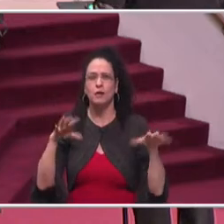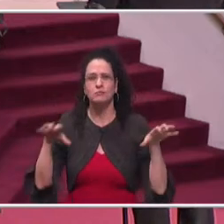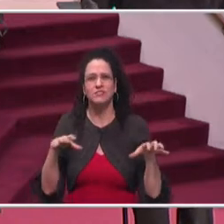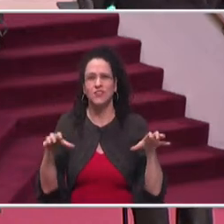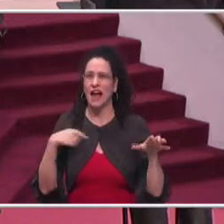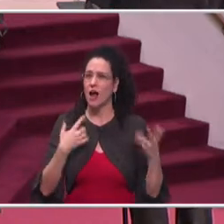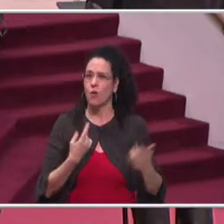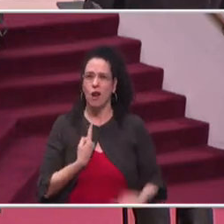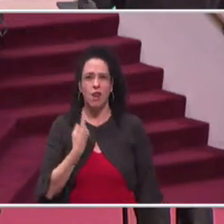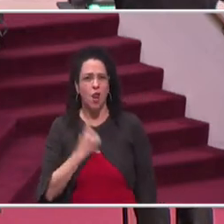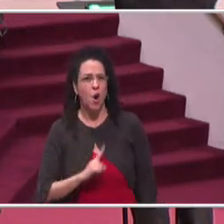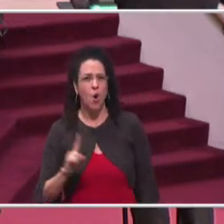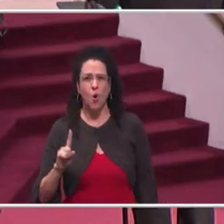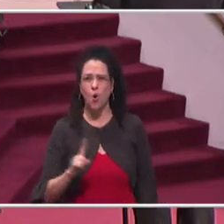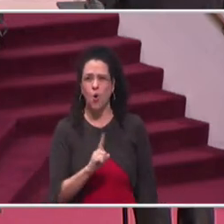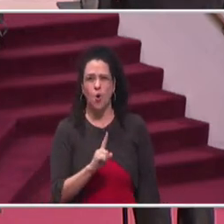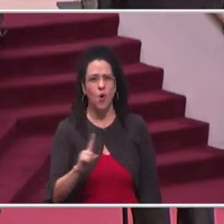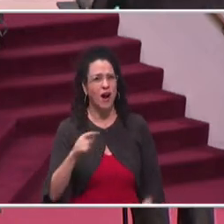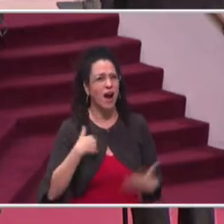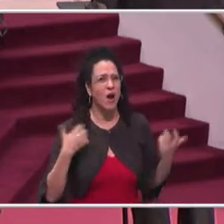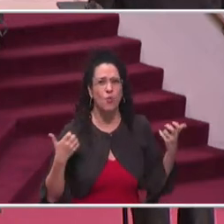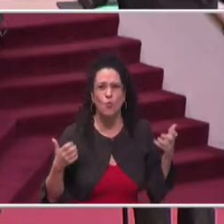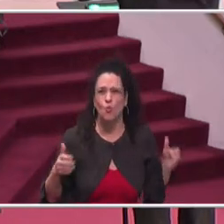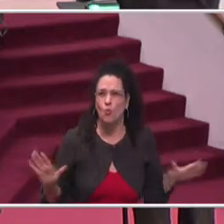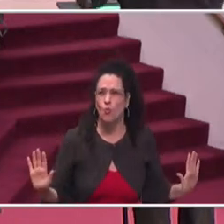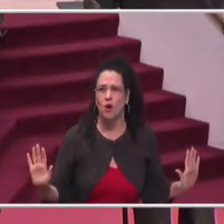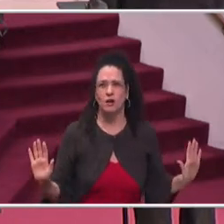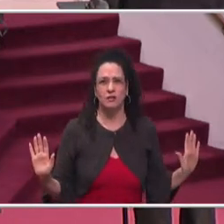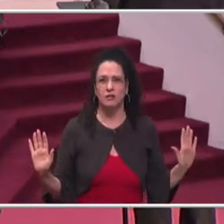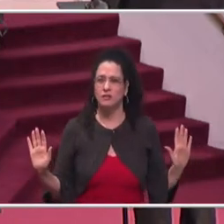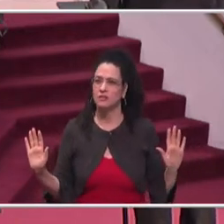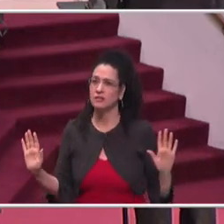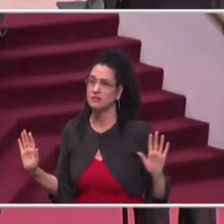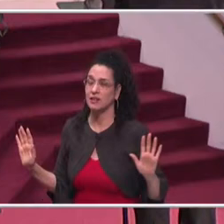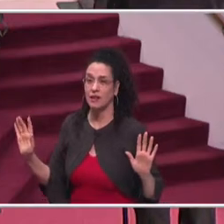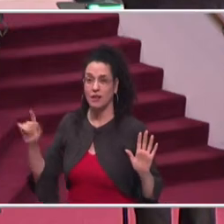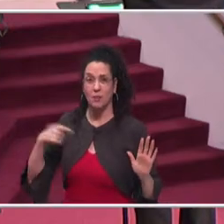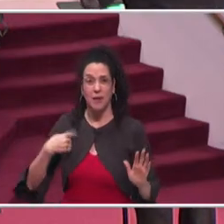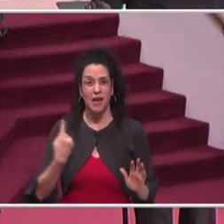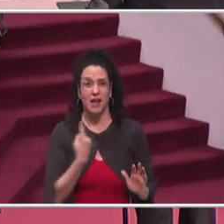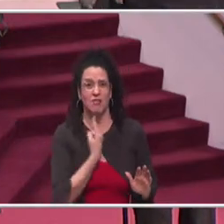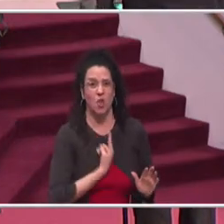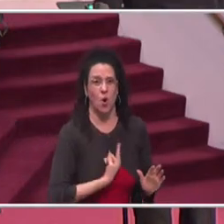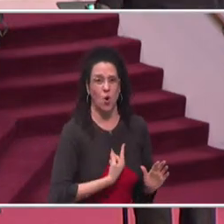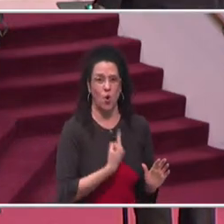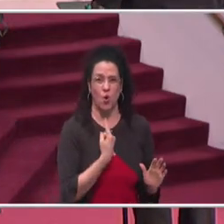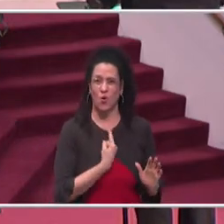I'm never cold, I'm high.